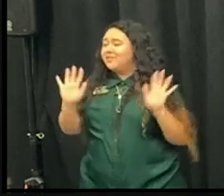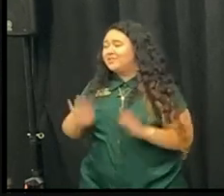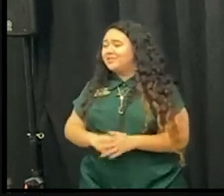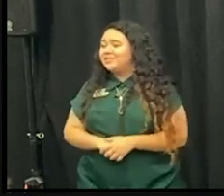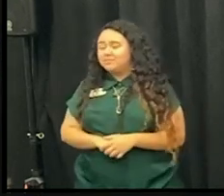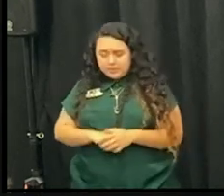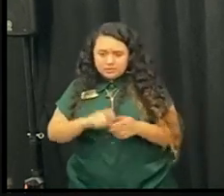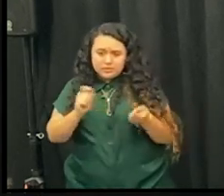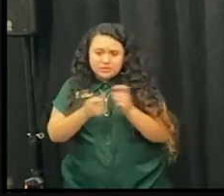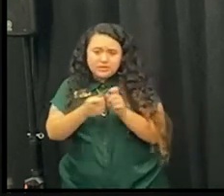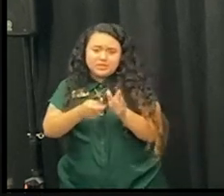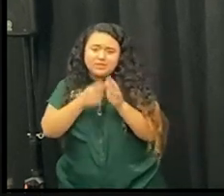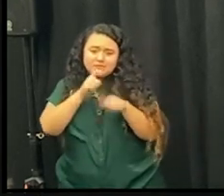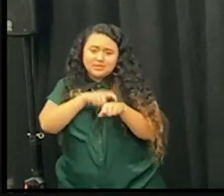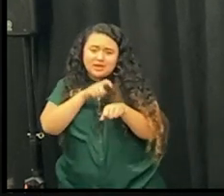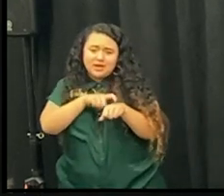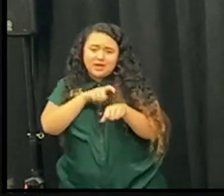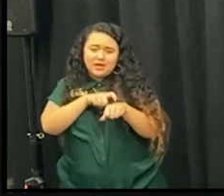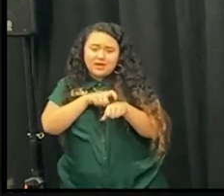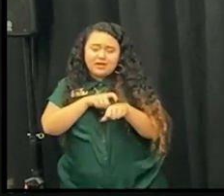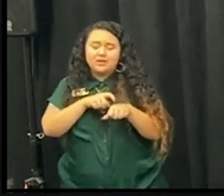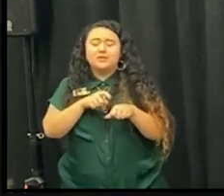takes time and